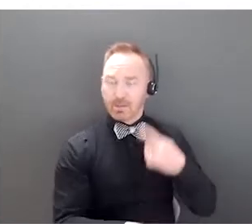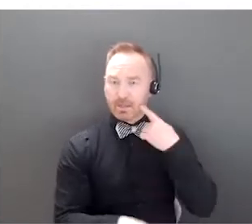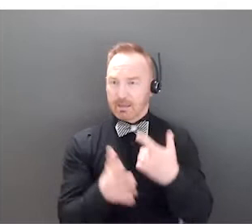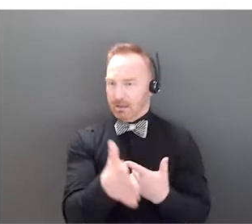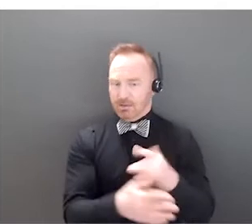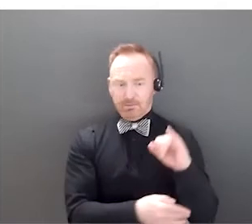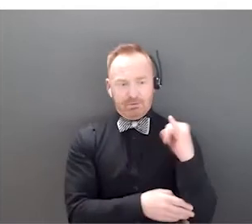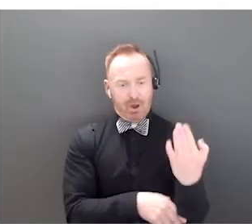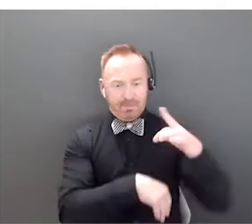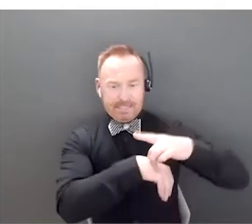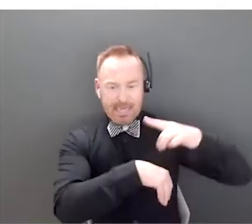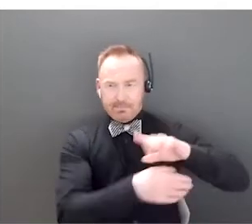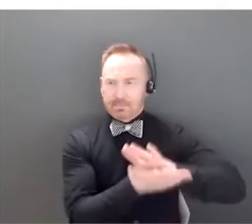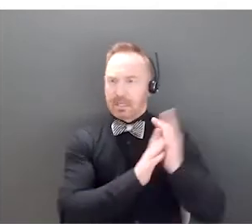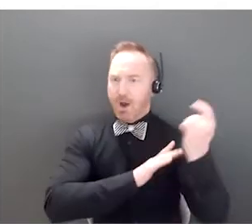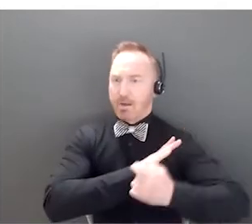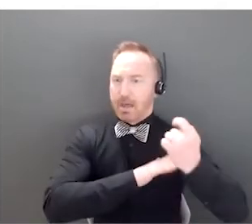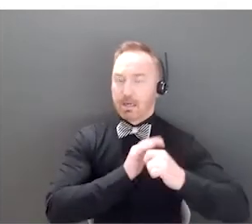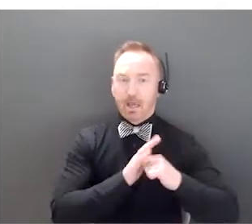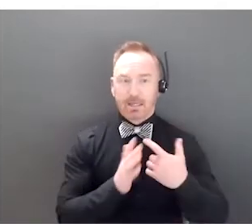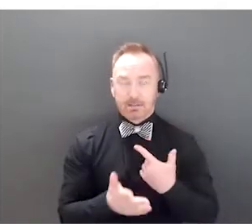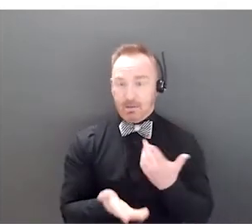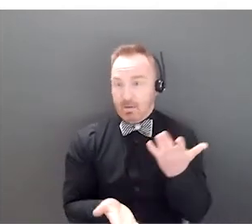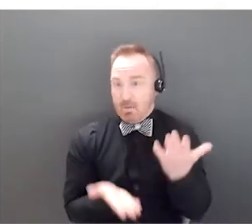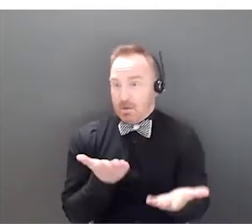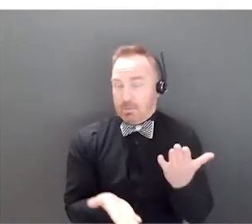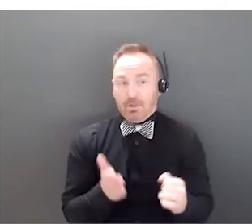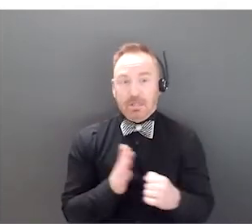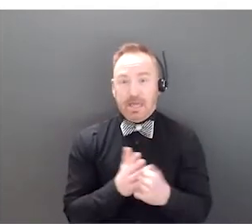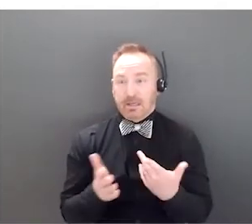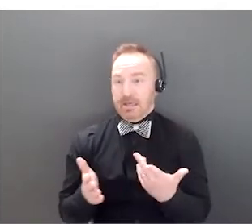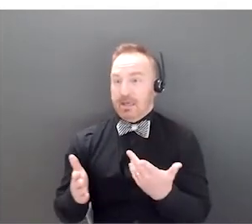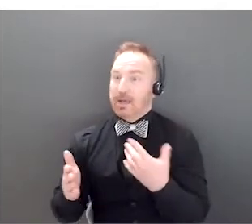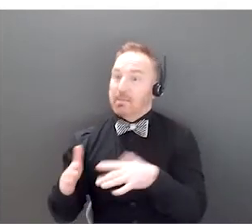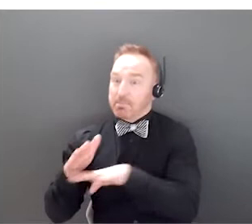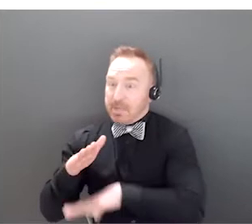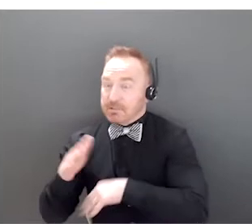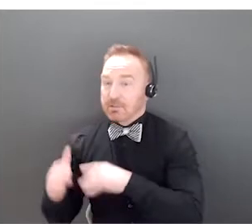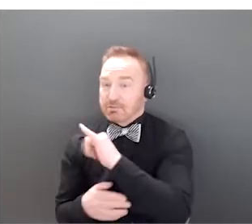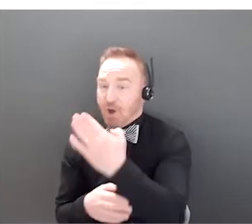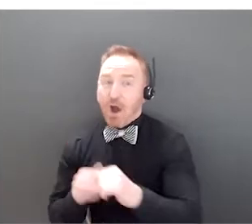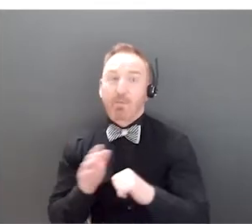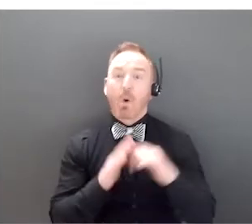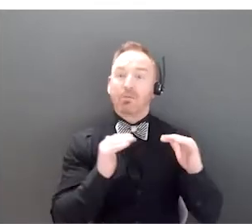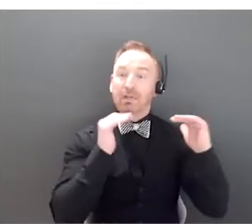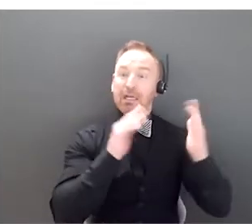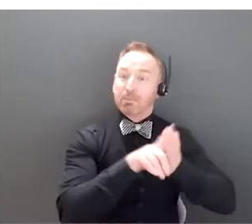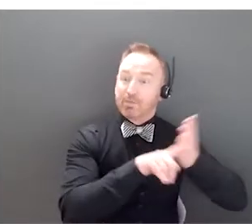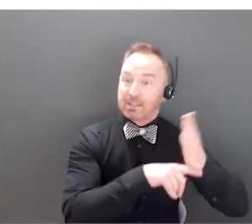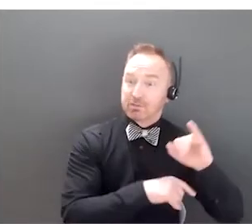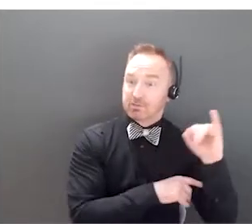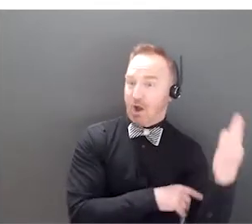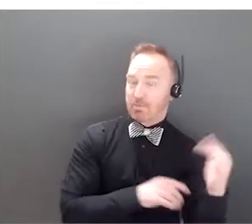automated. As a result, there may be more competition for both entry-level as well as professional types of jobs. Also, there's a risk